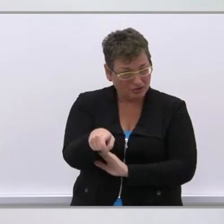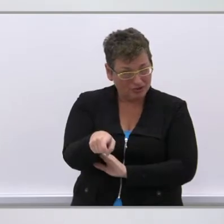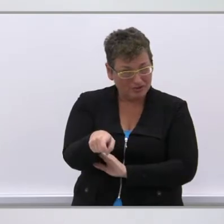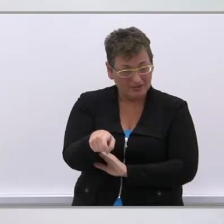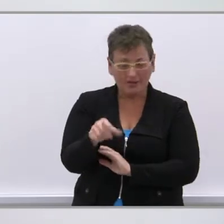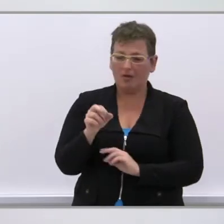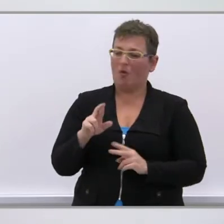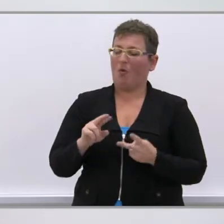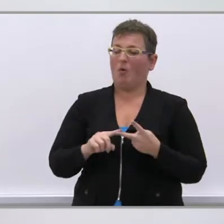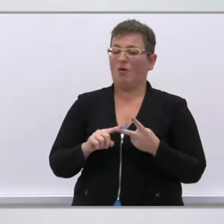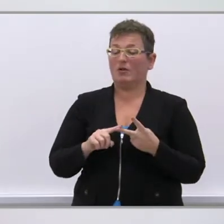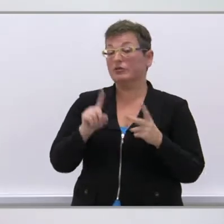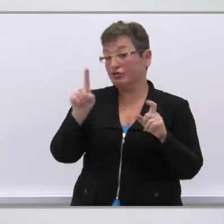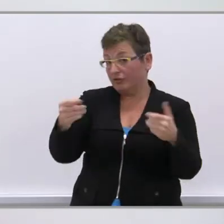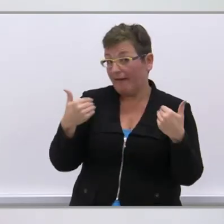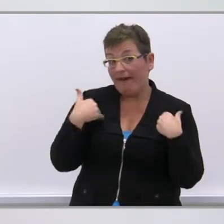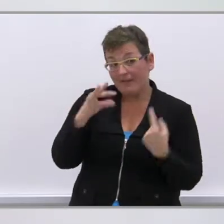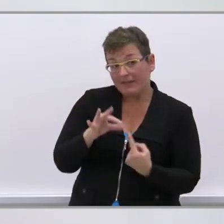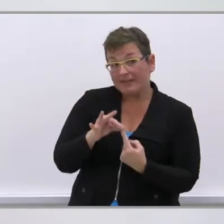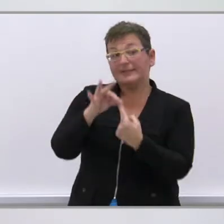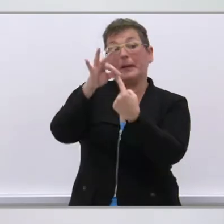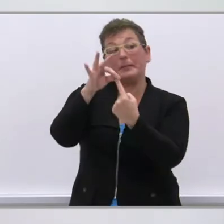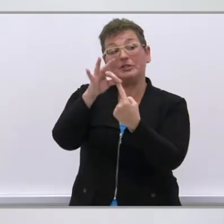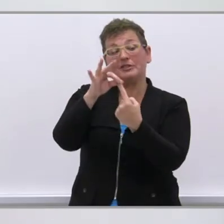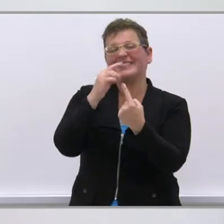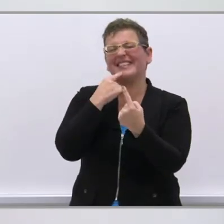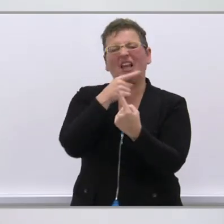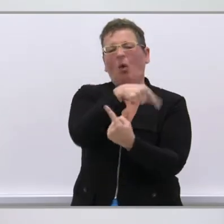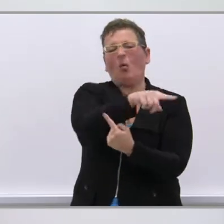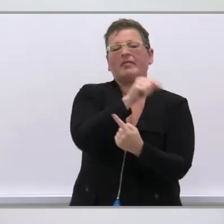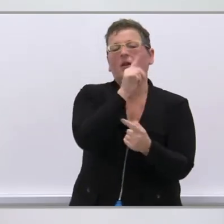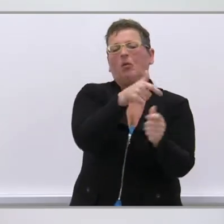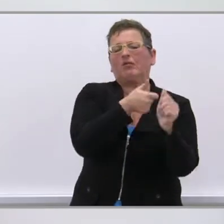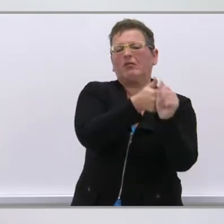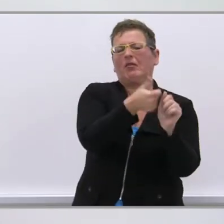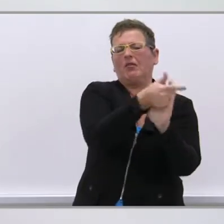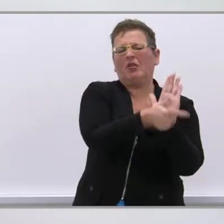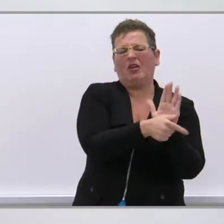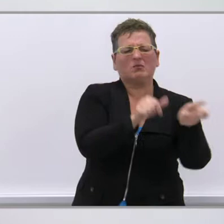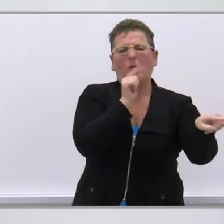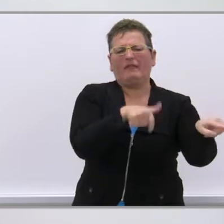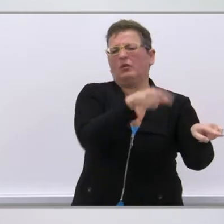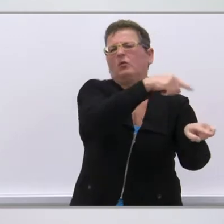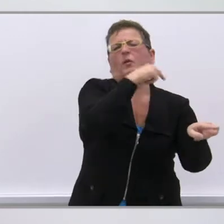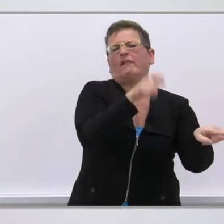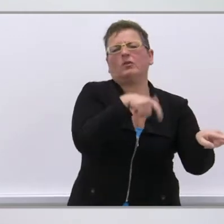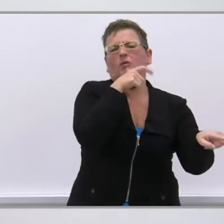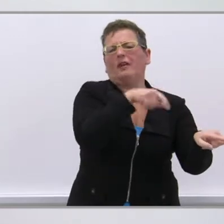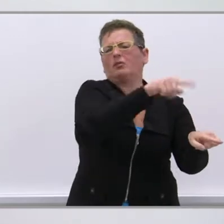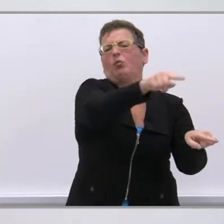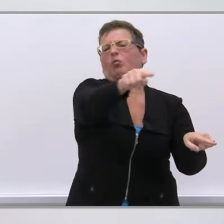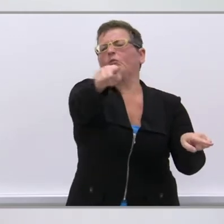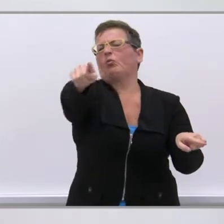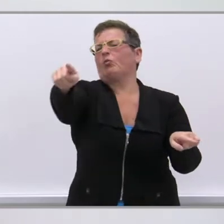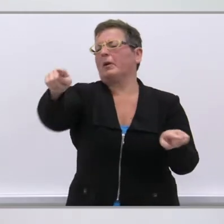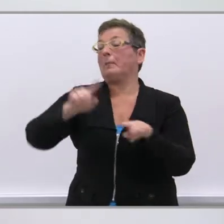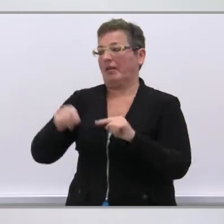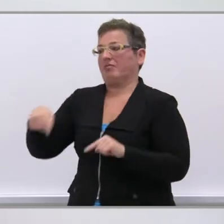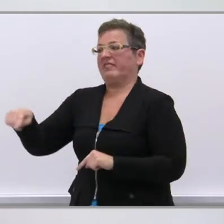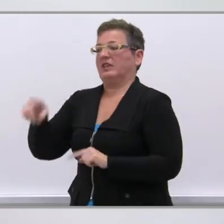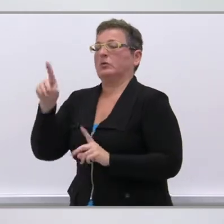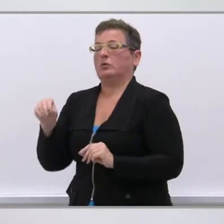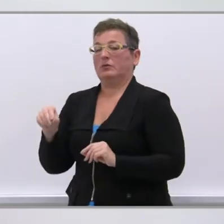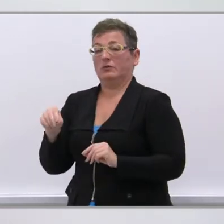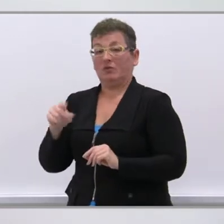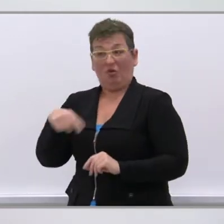Should there be exceptions? Or should there be no exceptions? Should everybody have to obey the law? So you